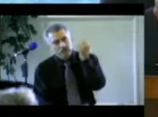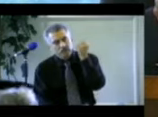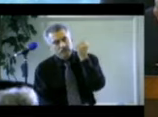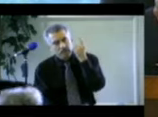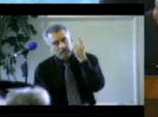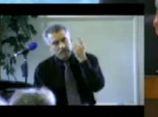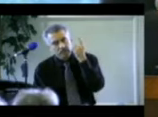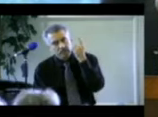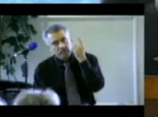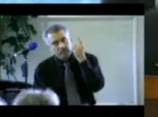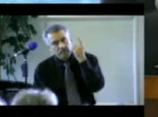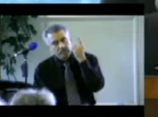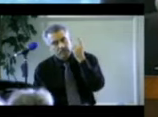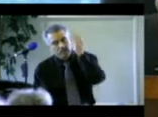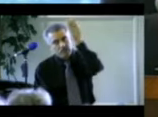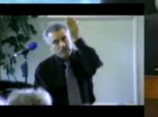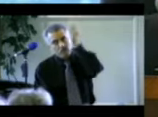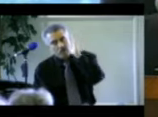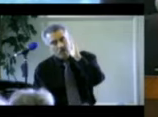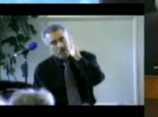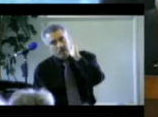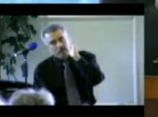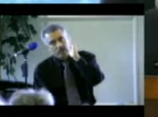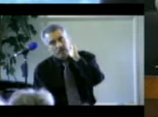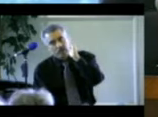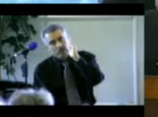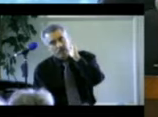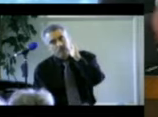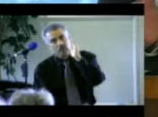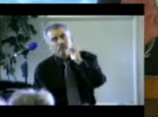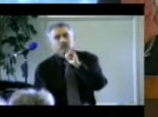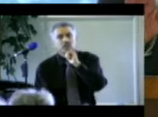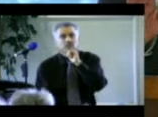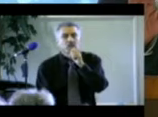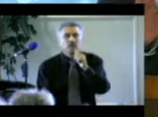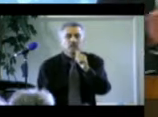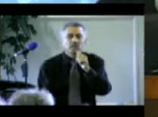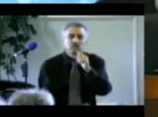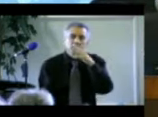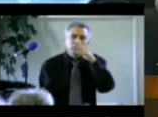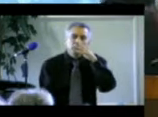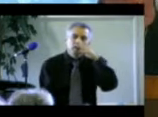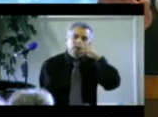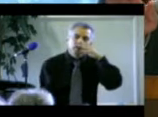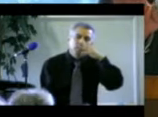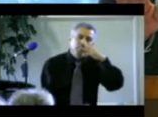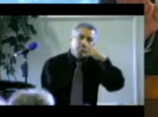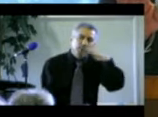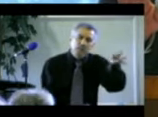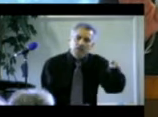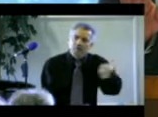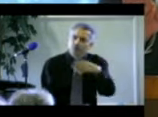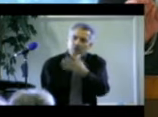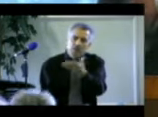understand that God does not care about any of that